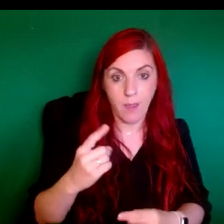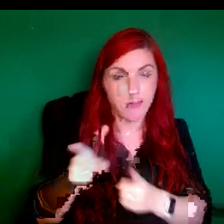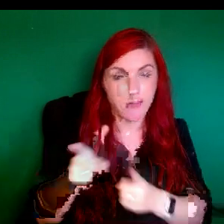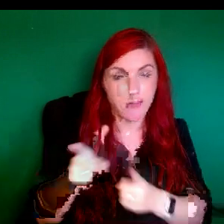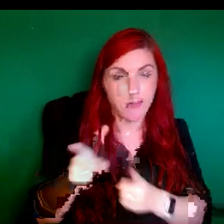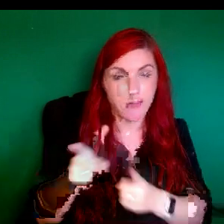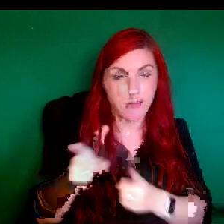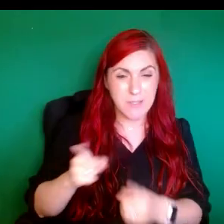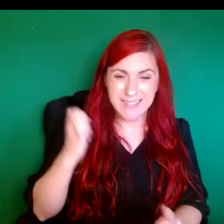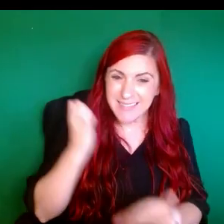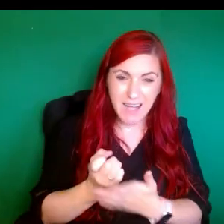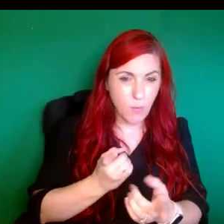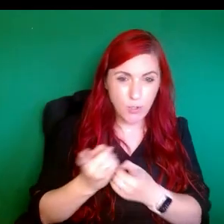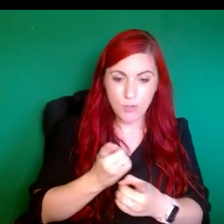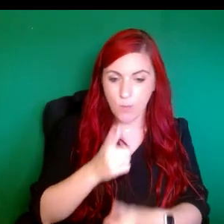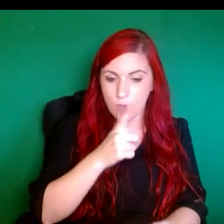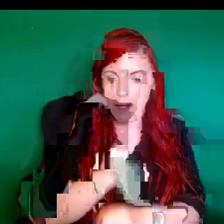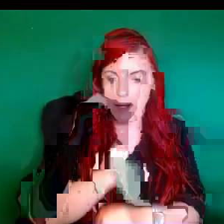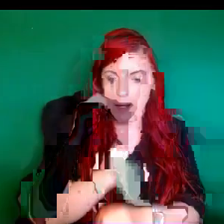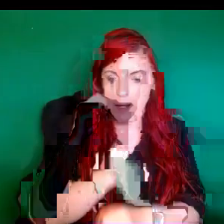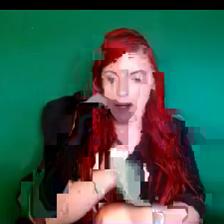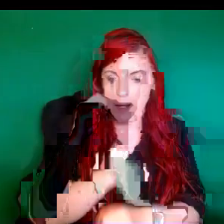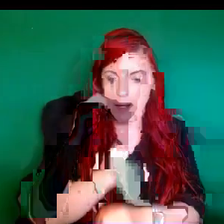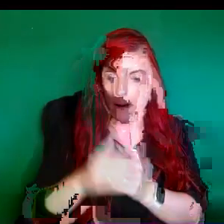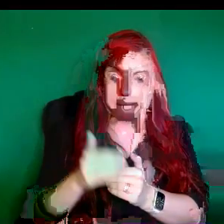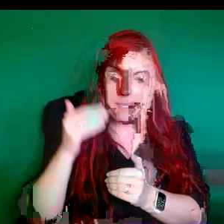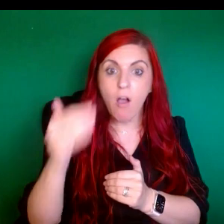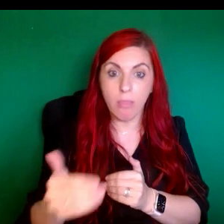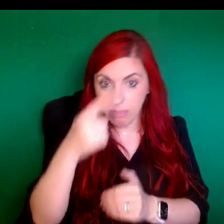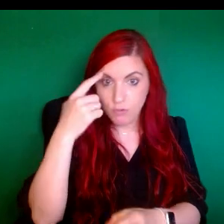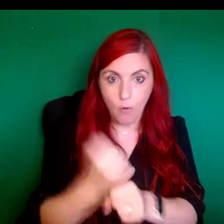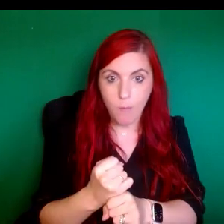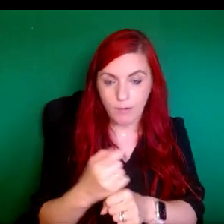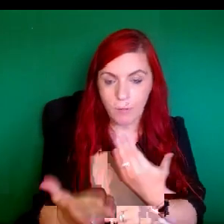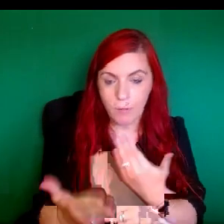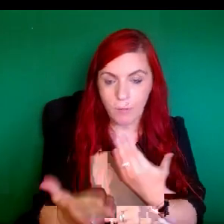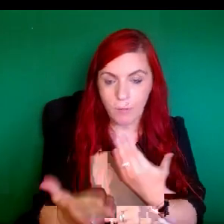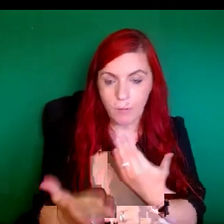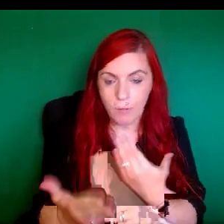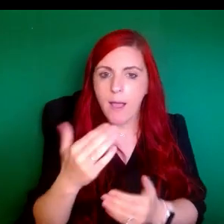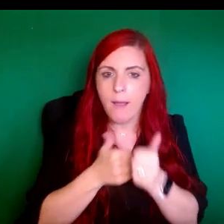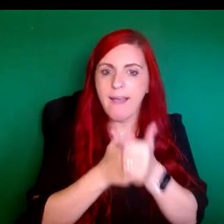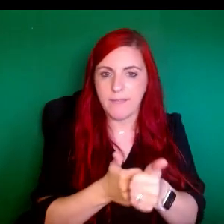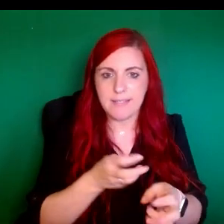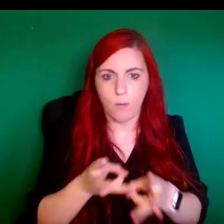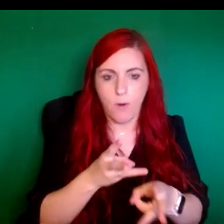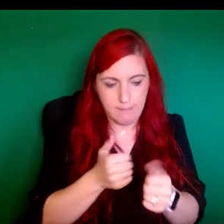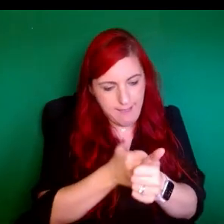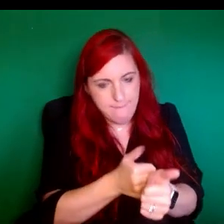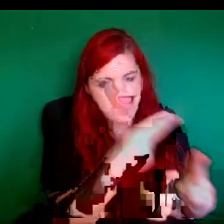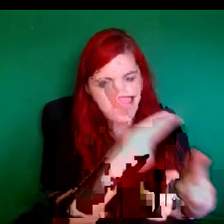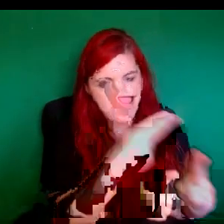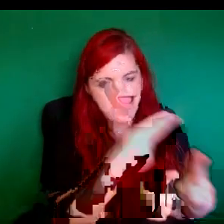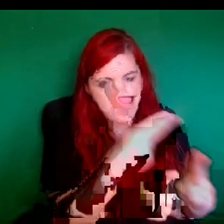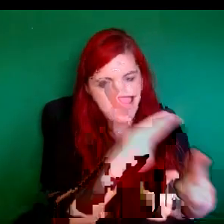doing exactly what you're supposed to do when you're thinking about trauma, is thinking trauma by doing